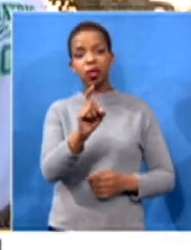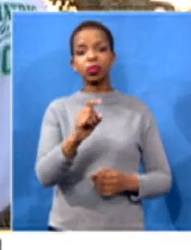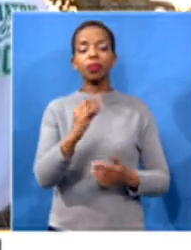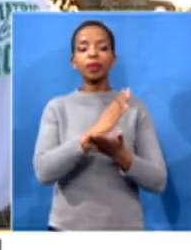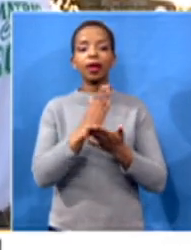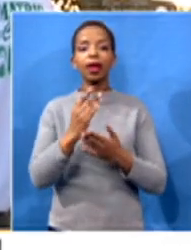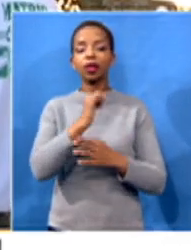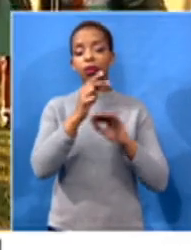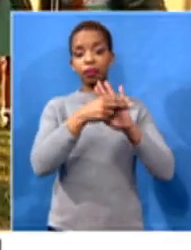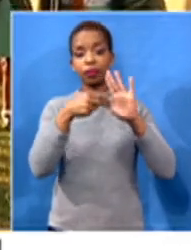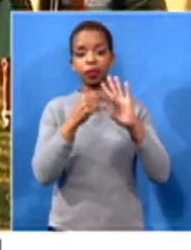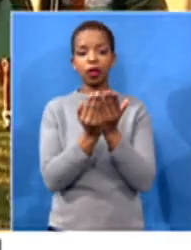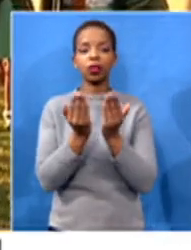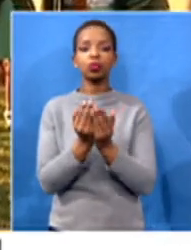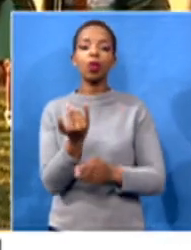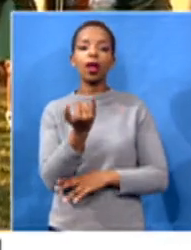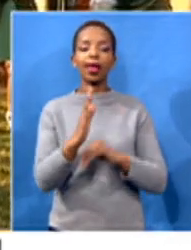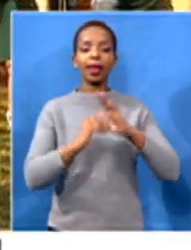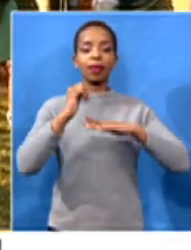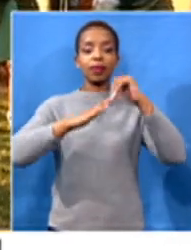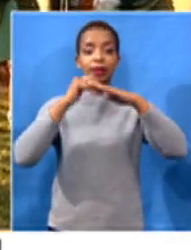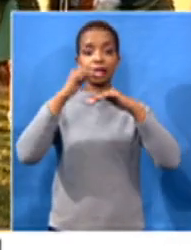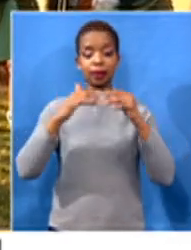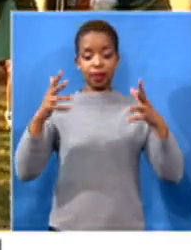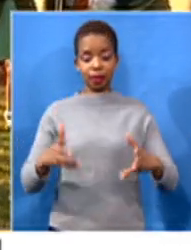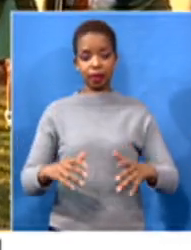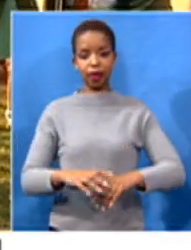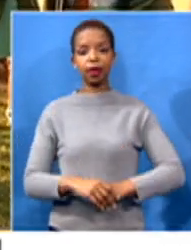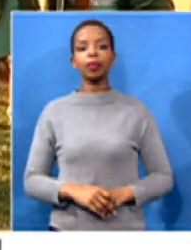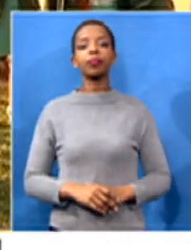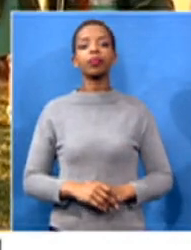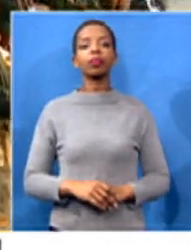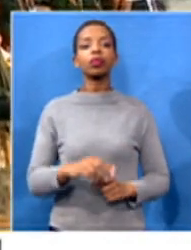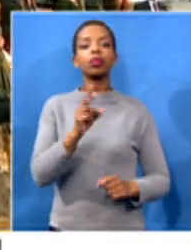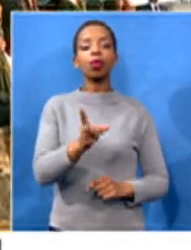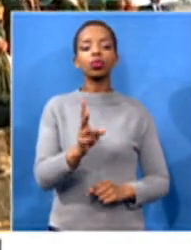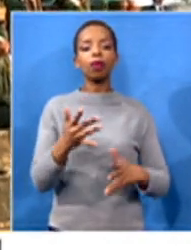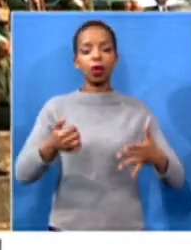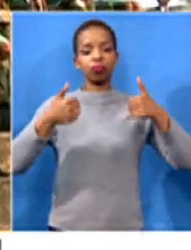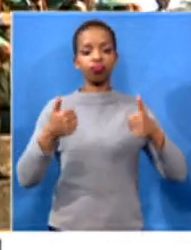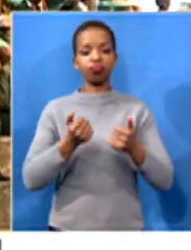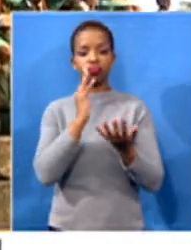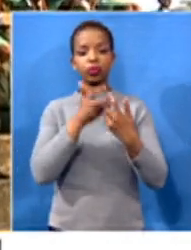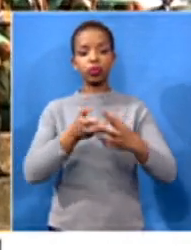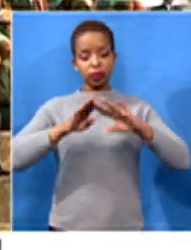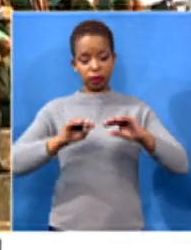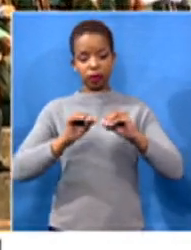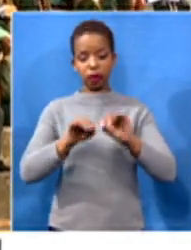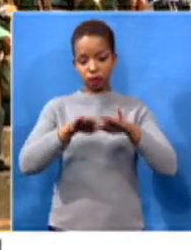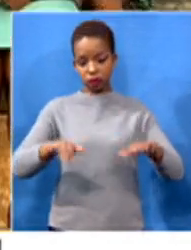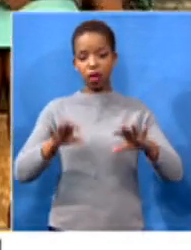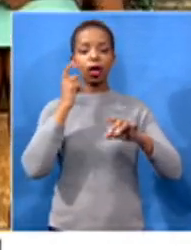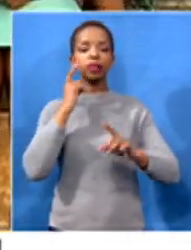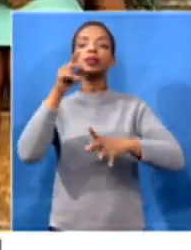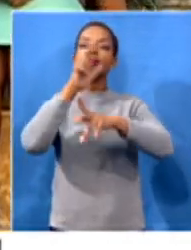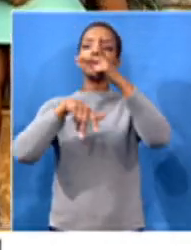in terms of infrastructure and opportunities for good teaching and learning. And by now, for example, we should have done away